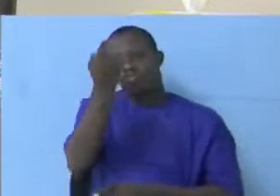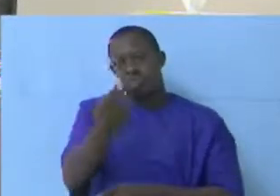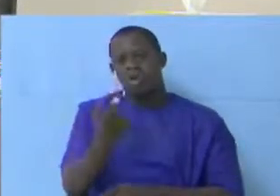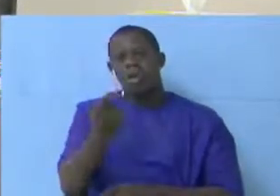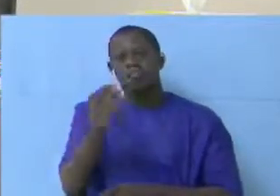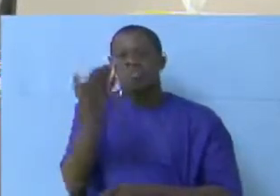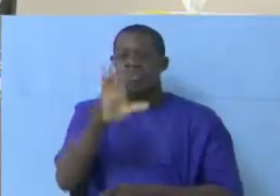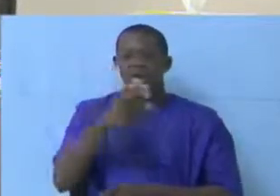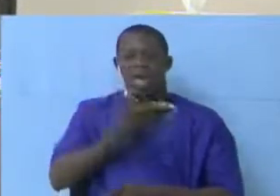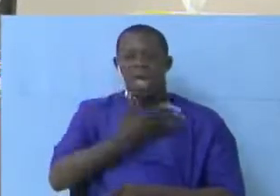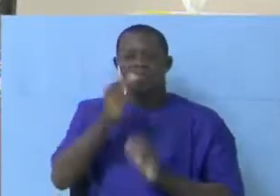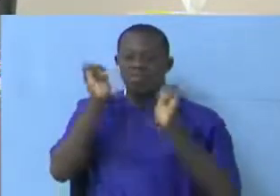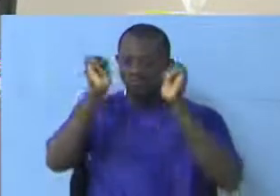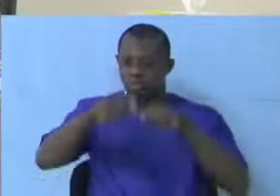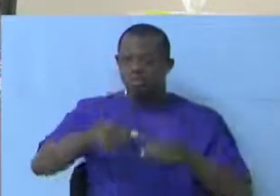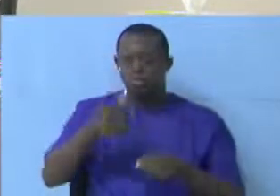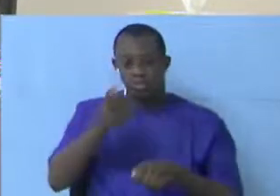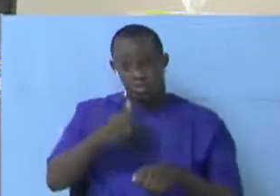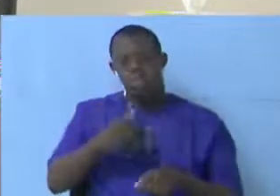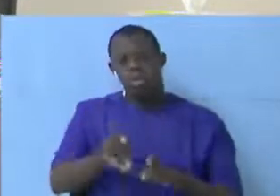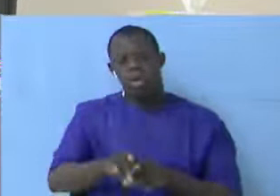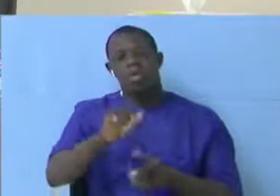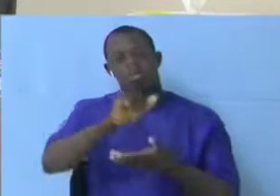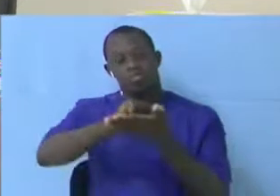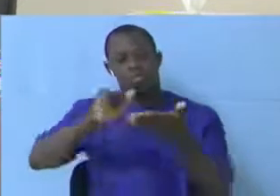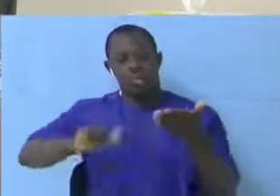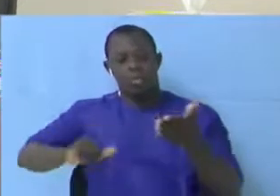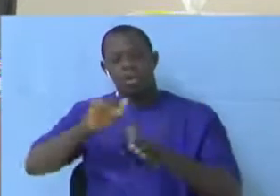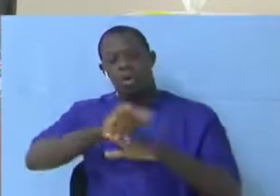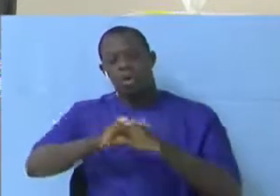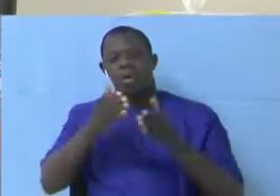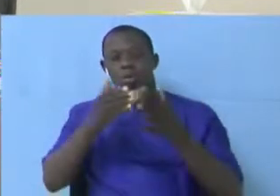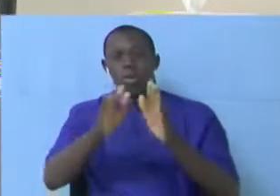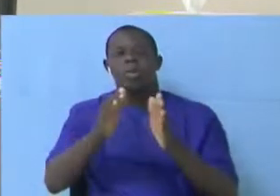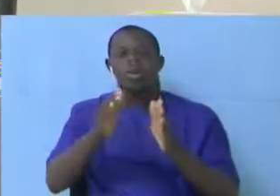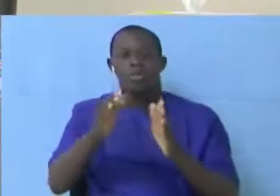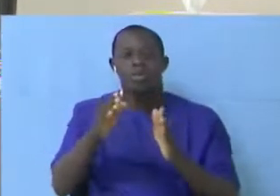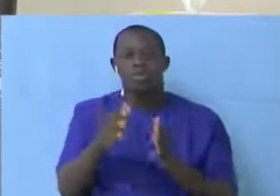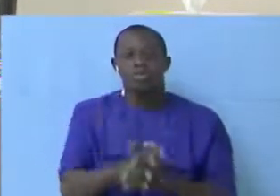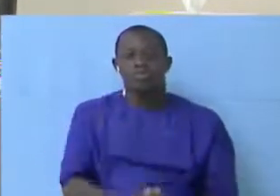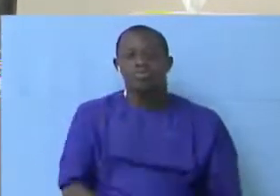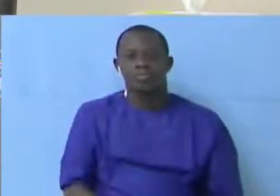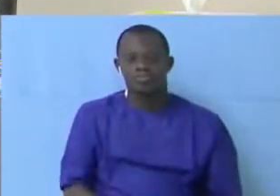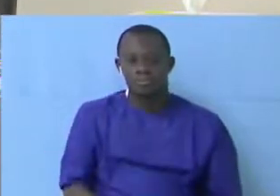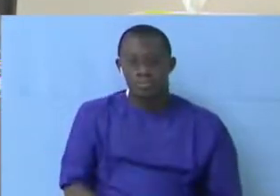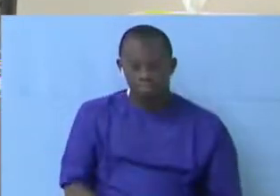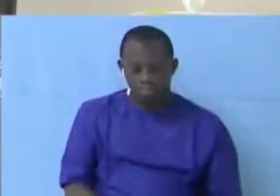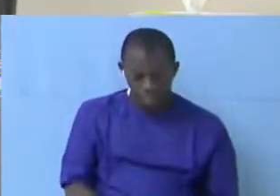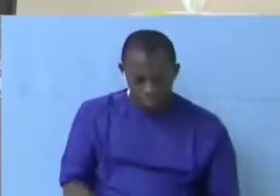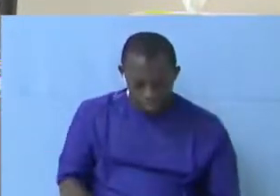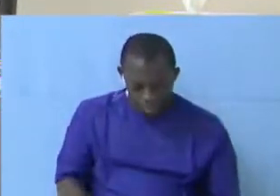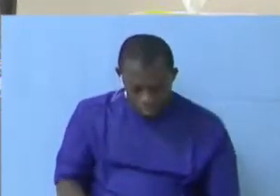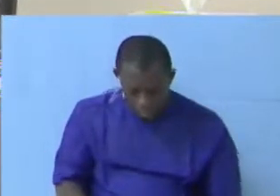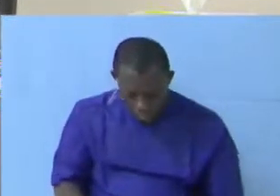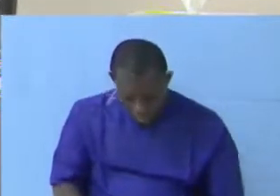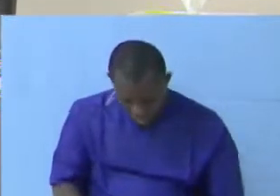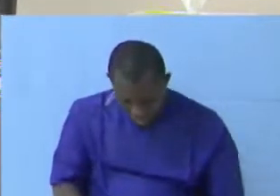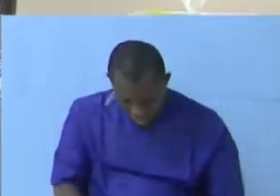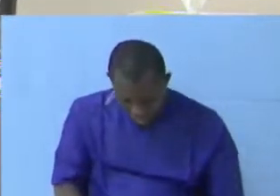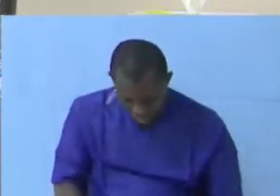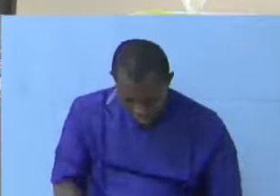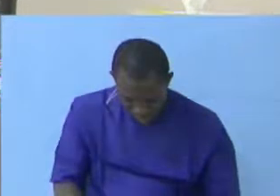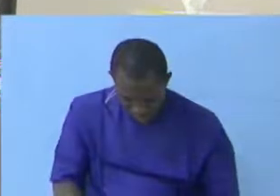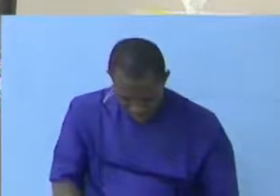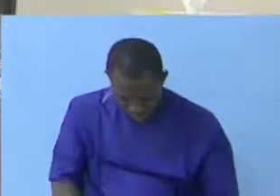was a possibility that people may have been dropped off along the way. But to come in left